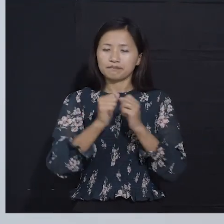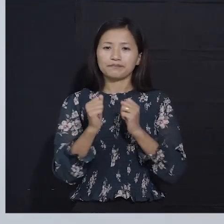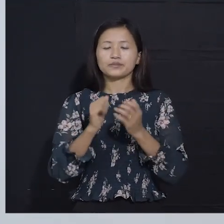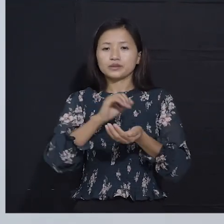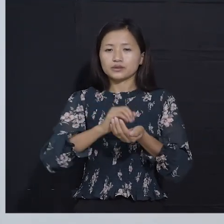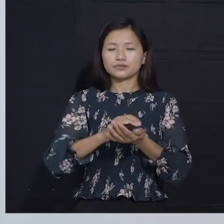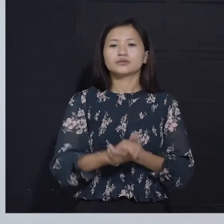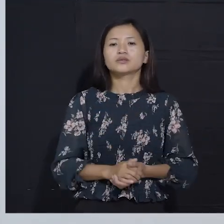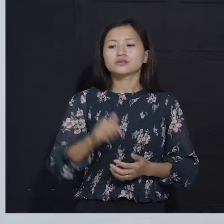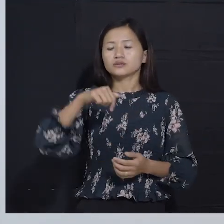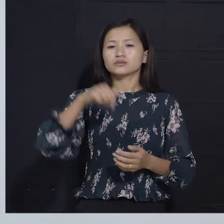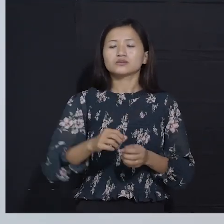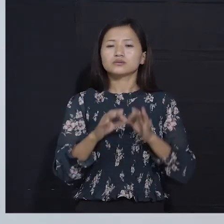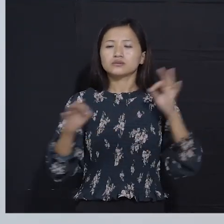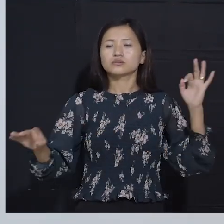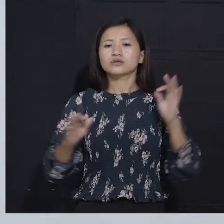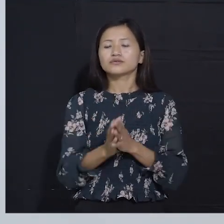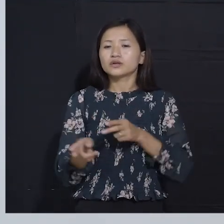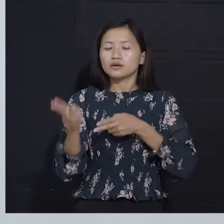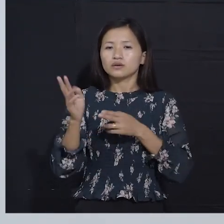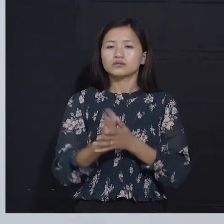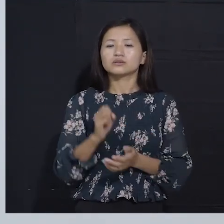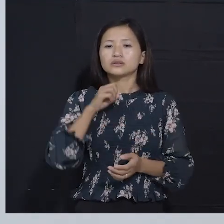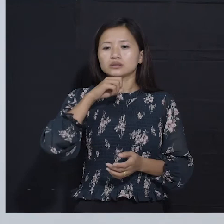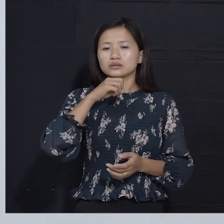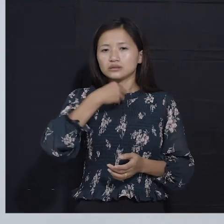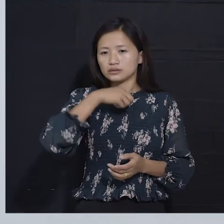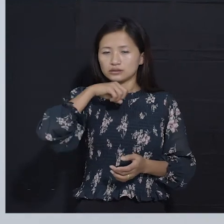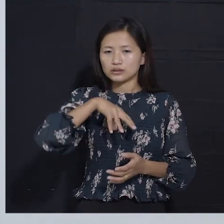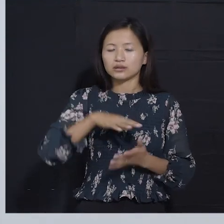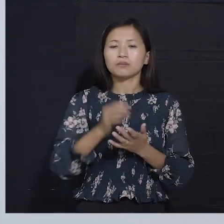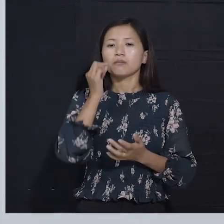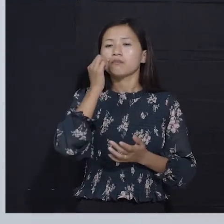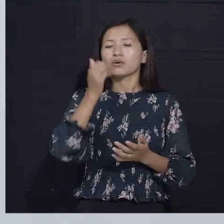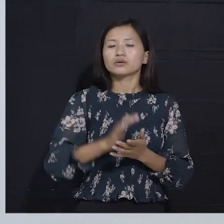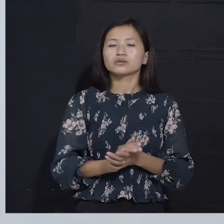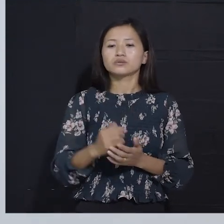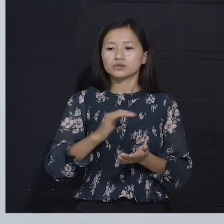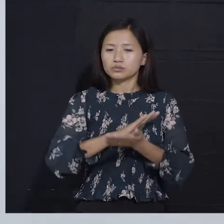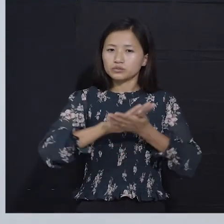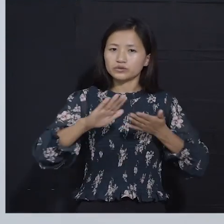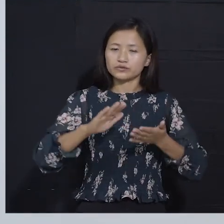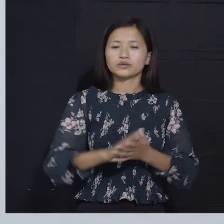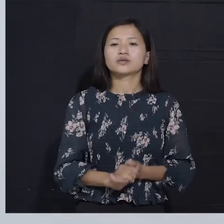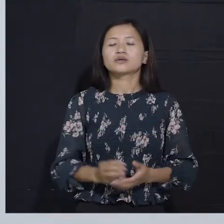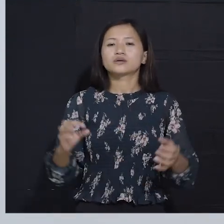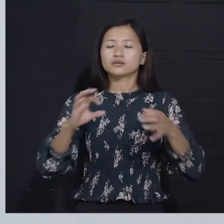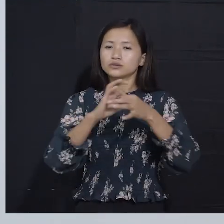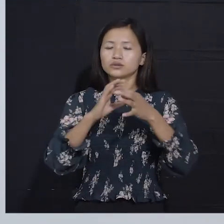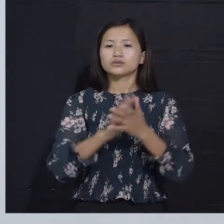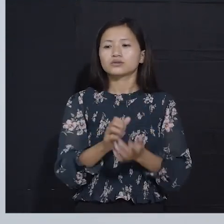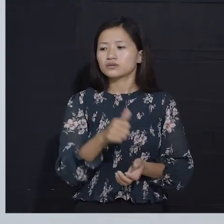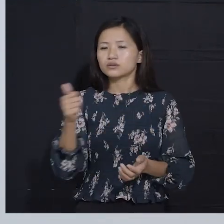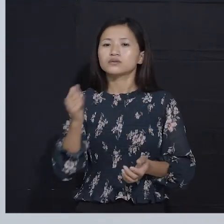this is the story of the hunt, about a young boy who went out hunting to prove that he was able to join the other